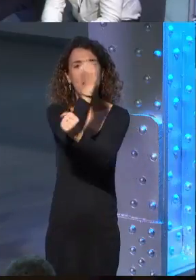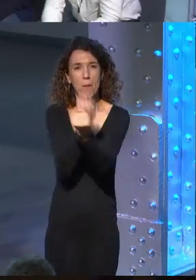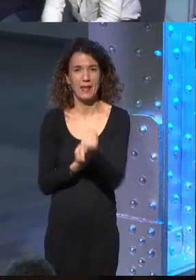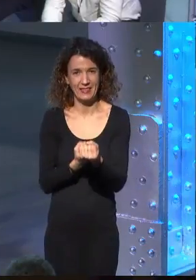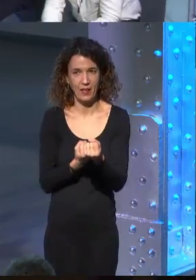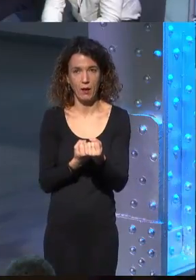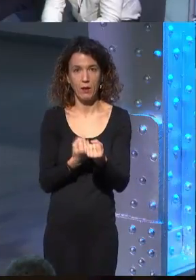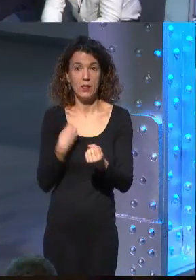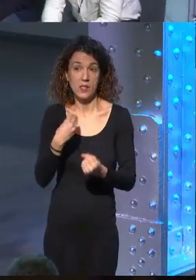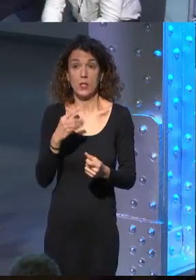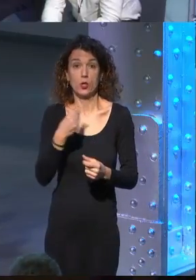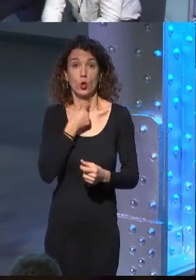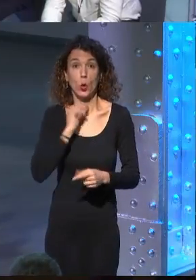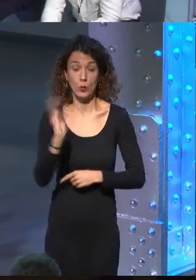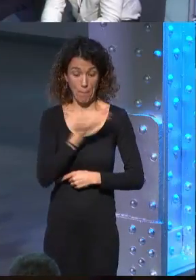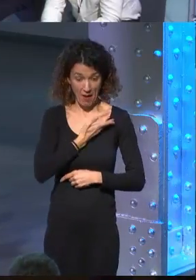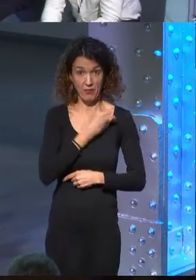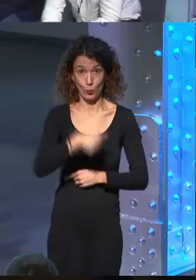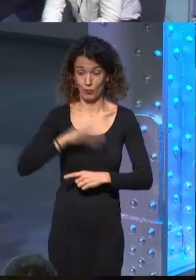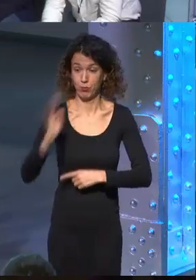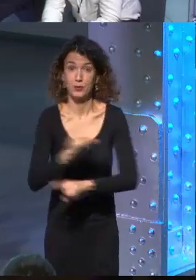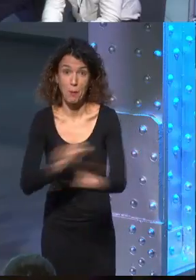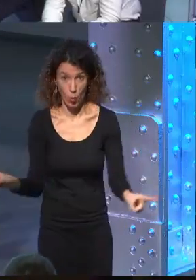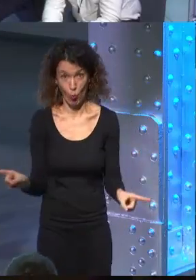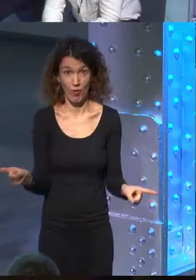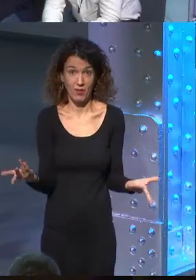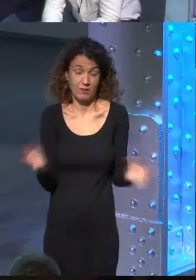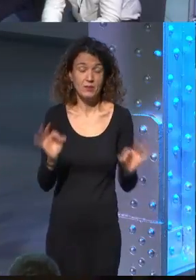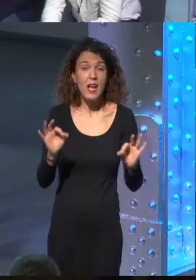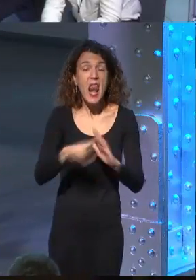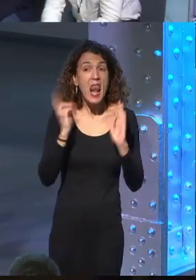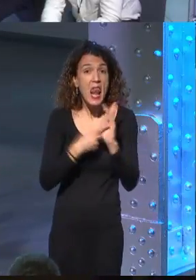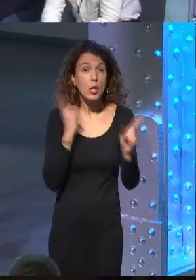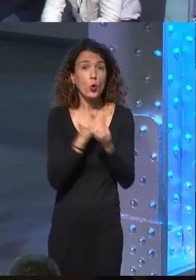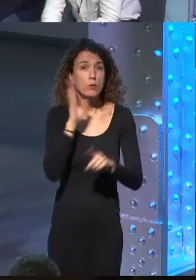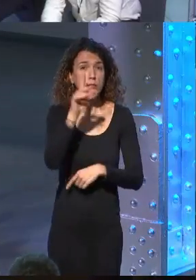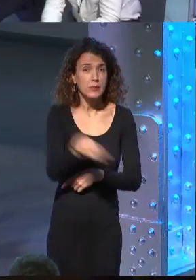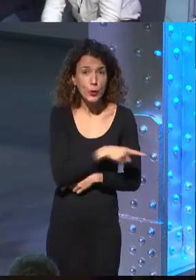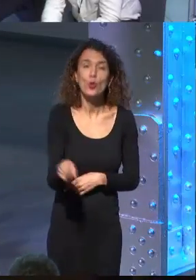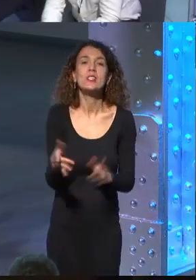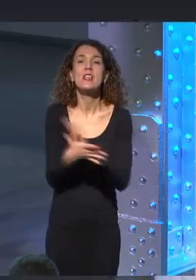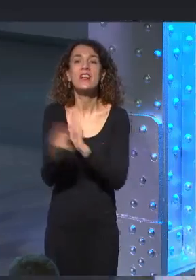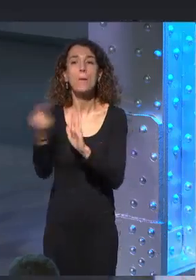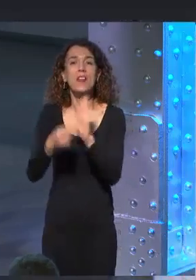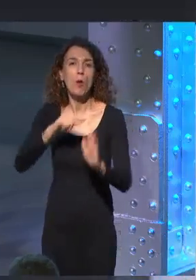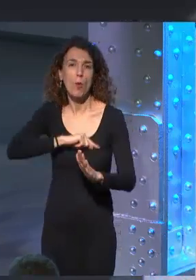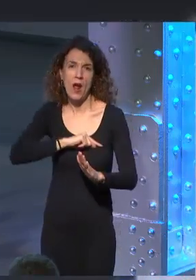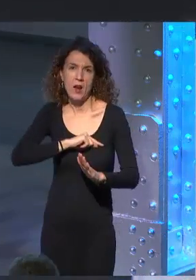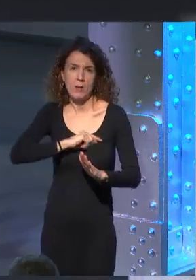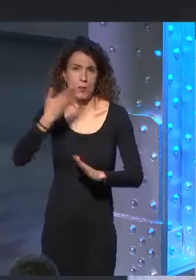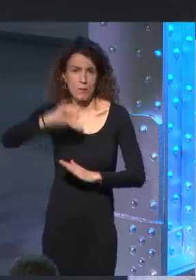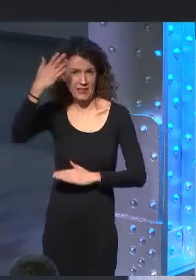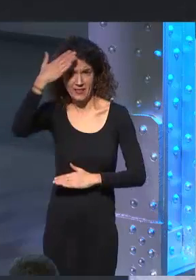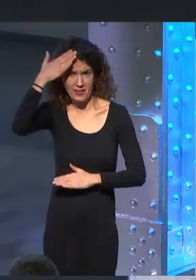It has to do with empathy. Don't do to the others what you wouldn't like to be done to you, so to speak. So this is